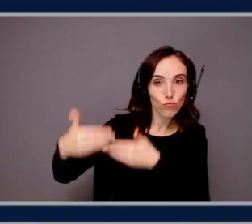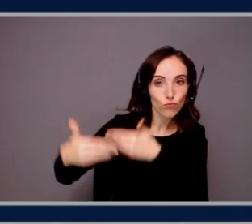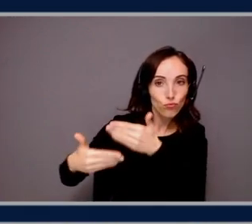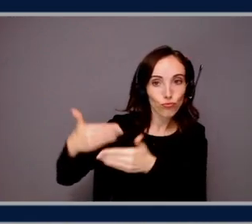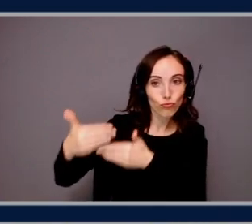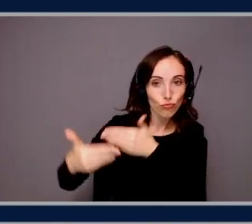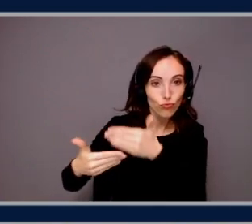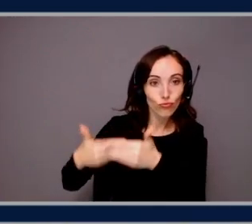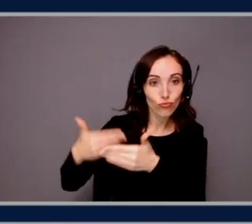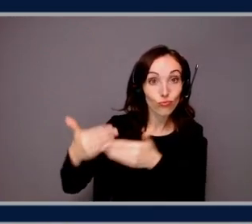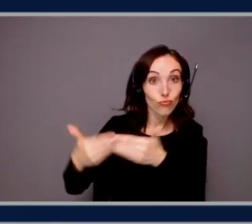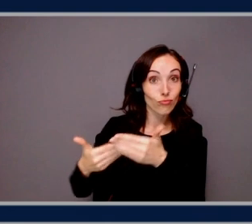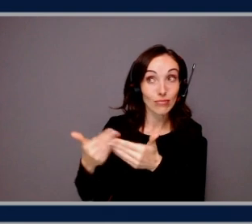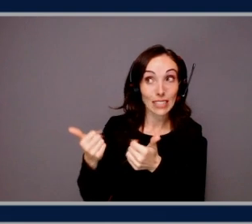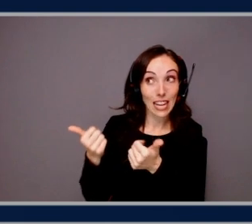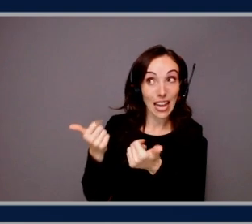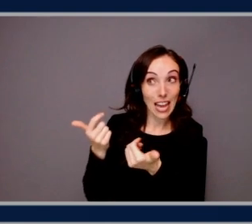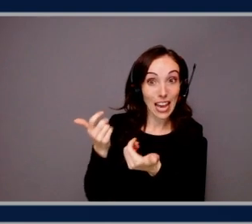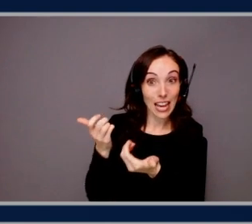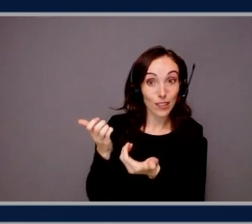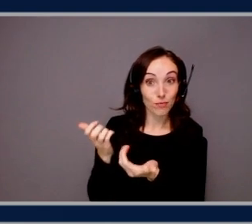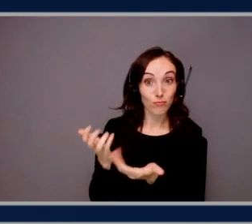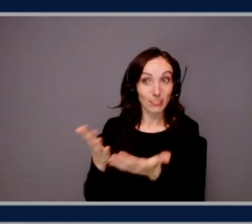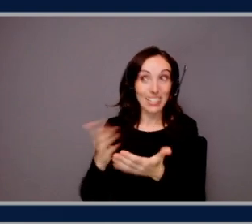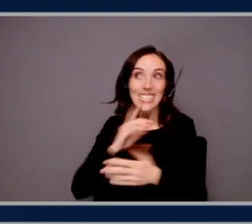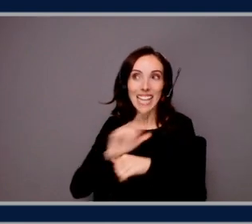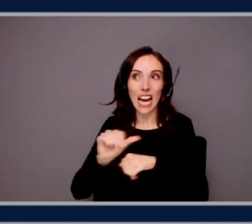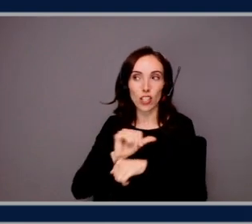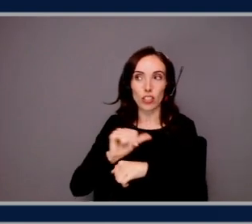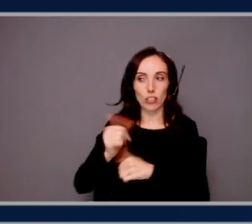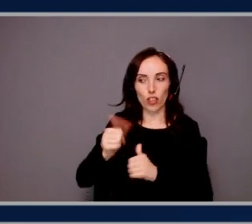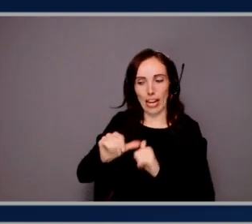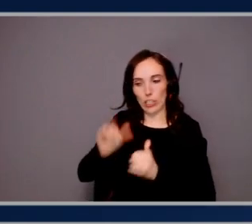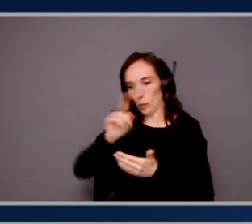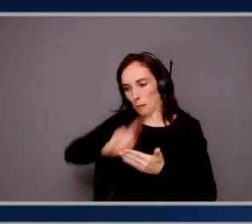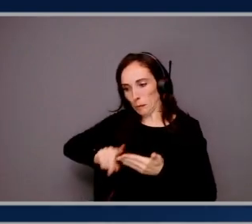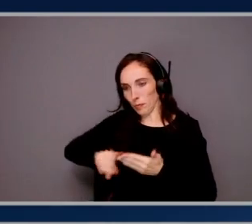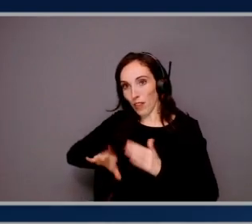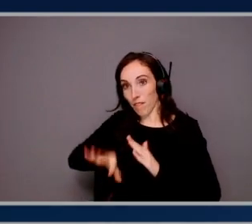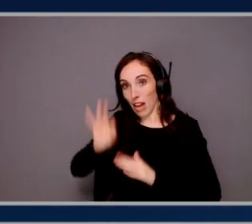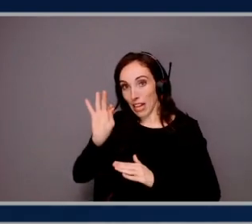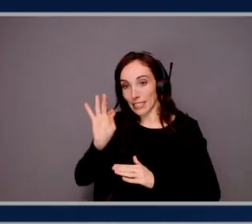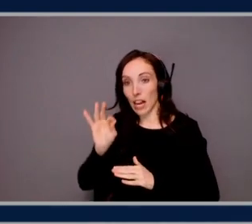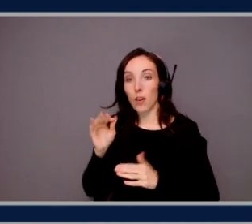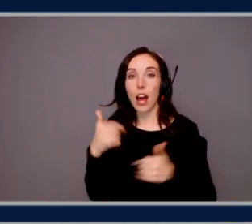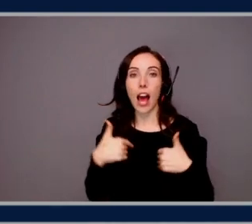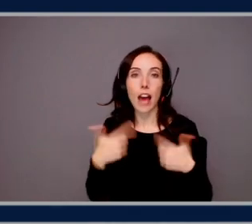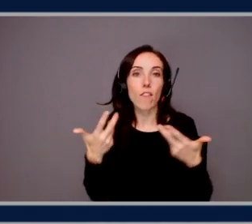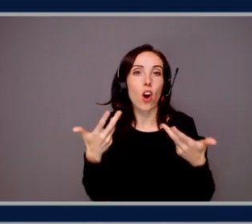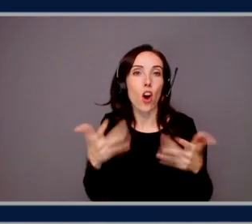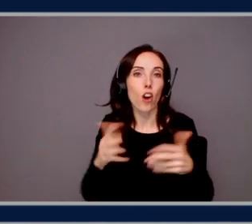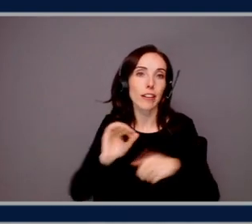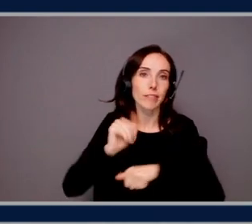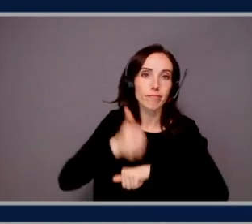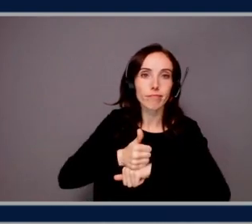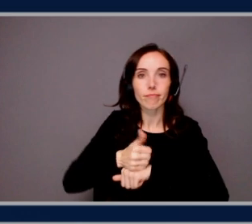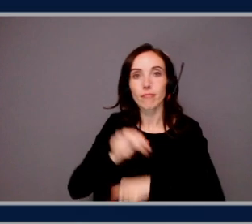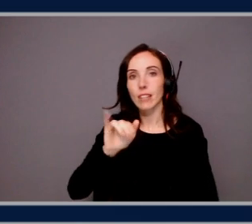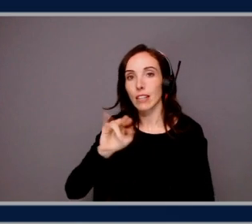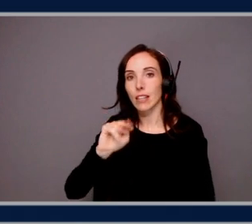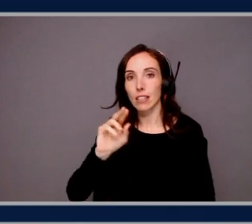And what happens is it's actually working on finding out because I have already indexed the